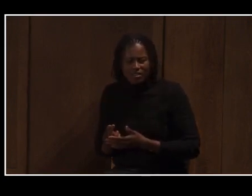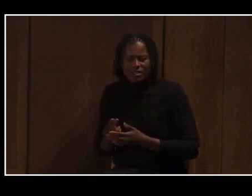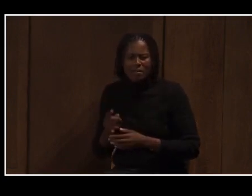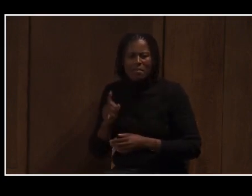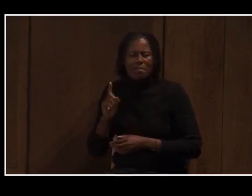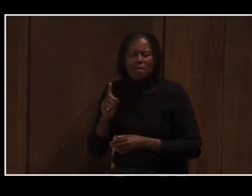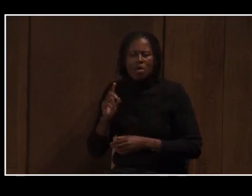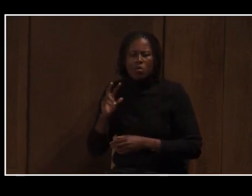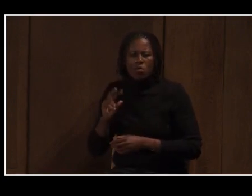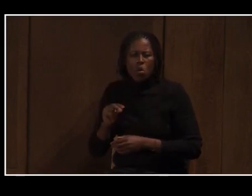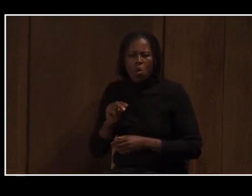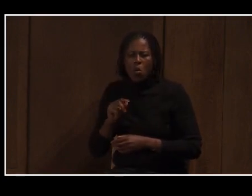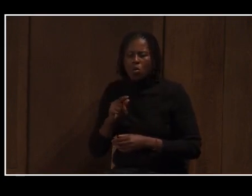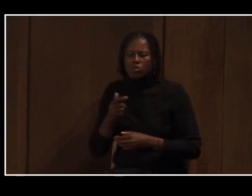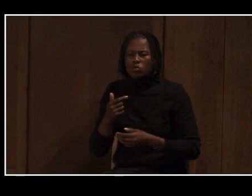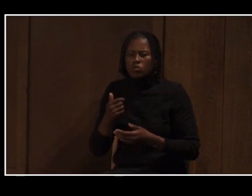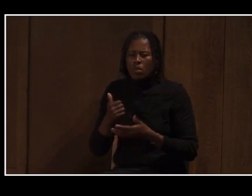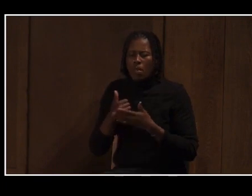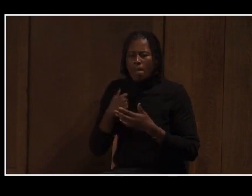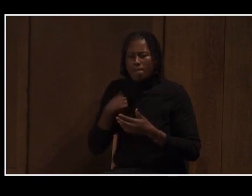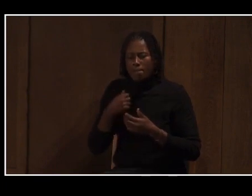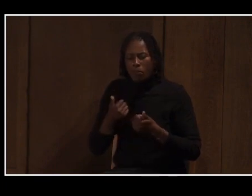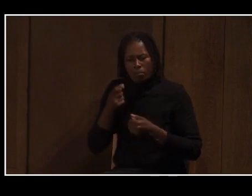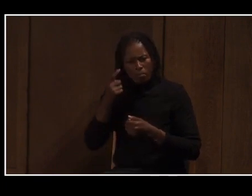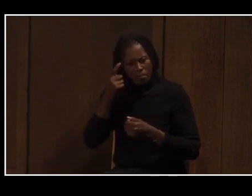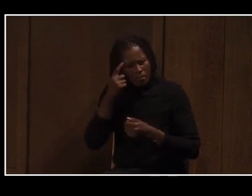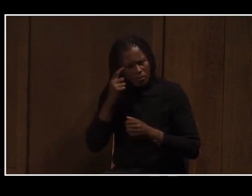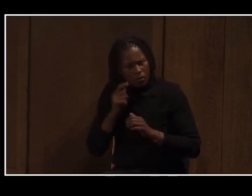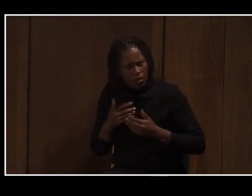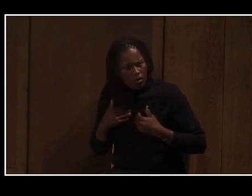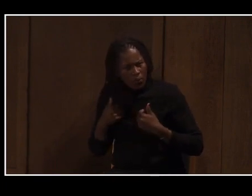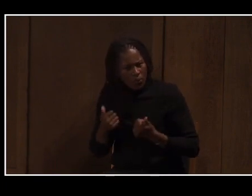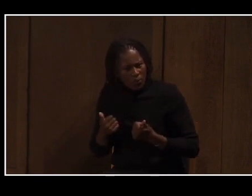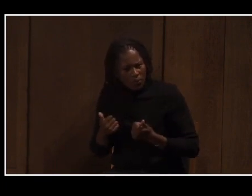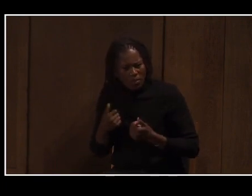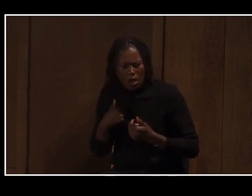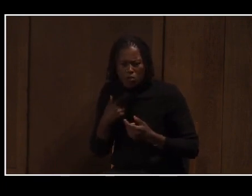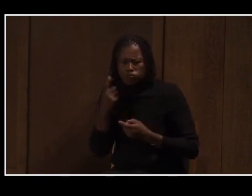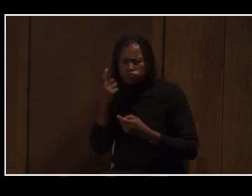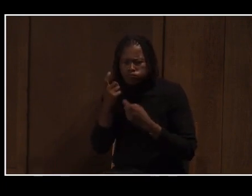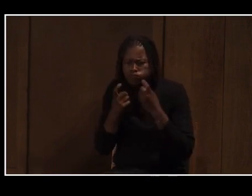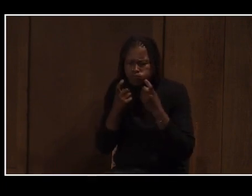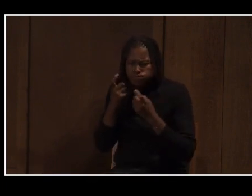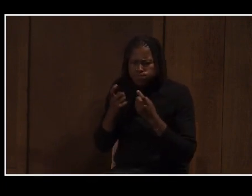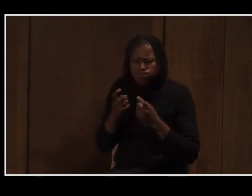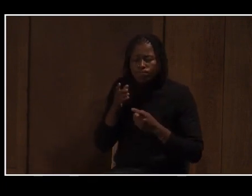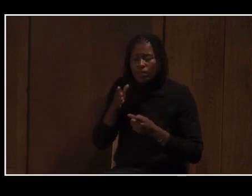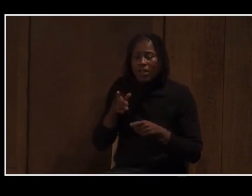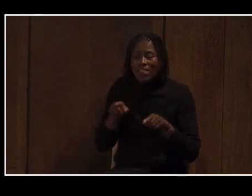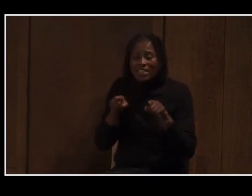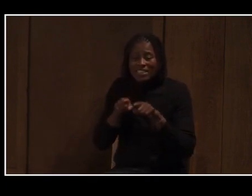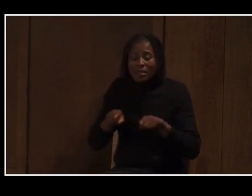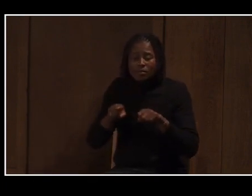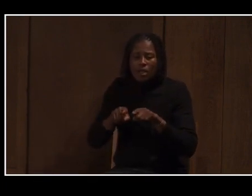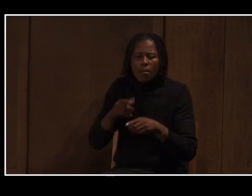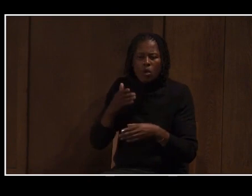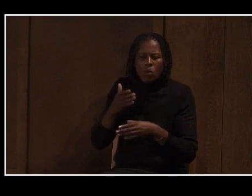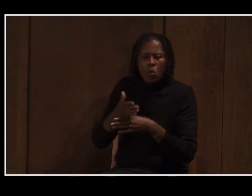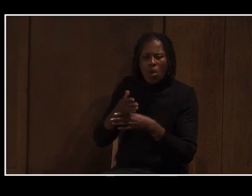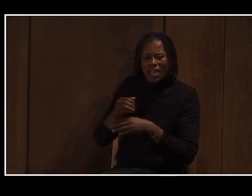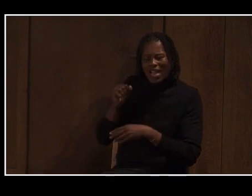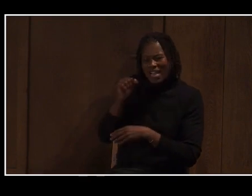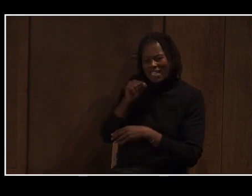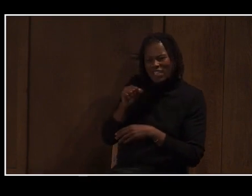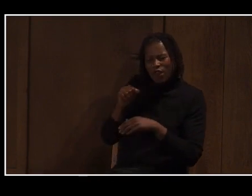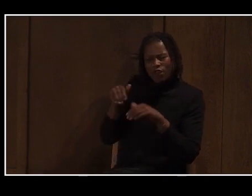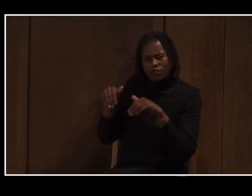healthiness. I went there and became curious about everything. At the same time, I was working in Selfridges, cosplaying a